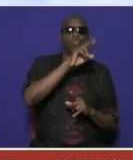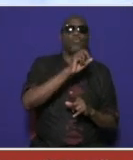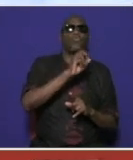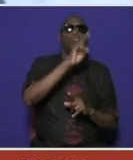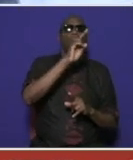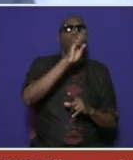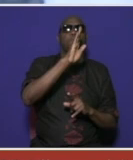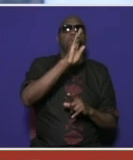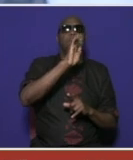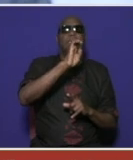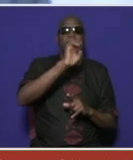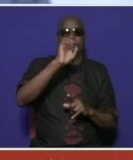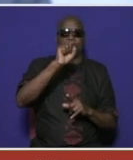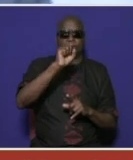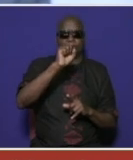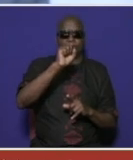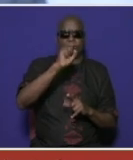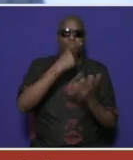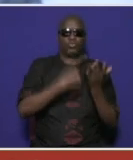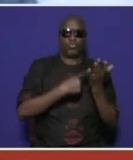The Wazungus paid the rupees,